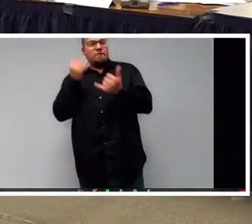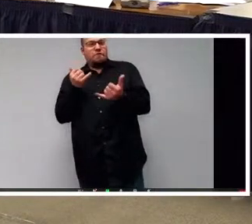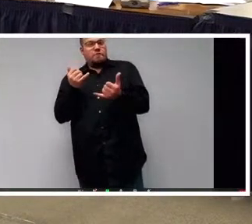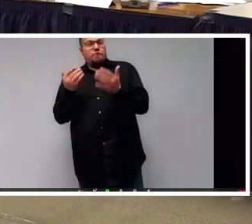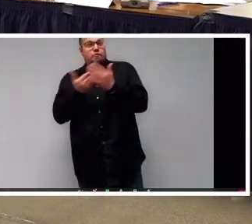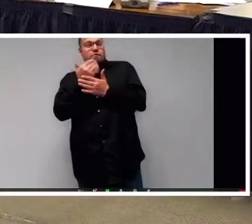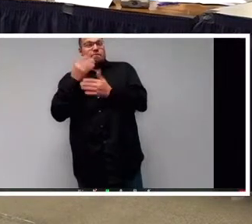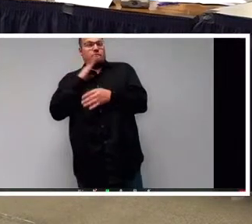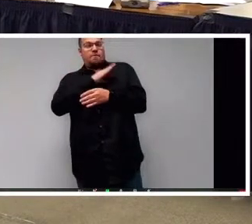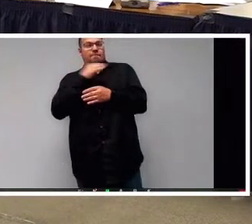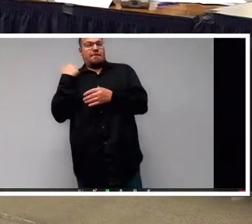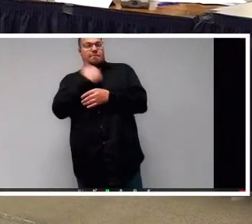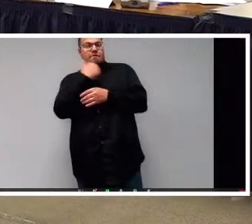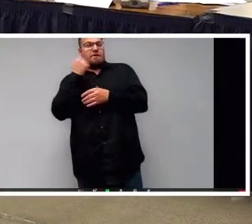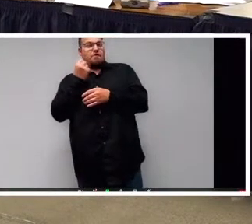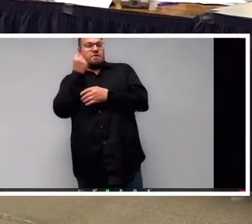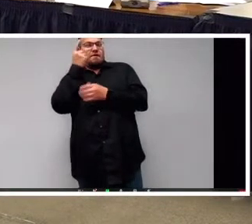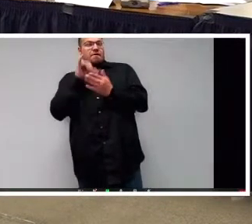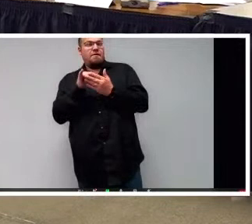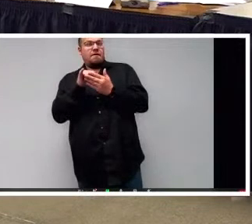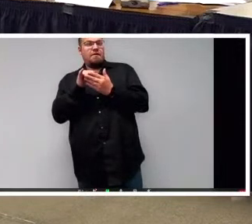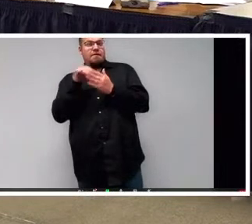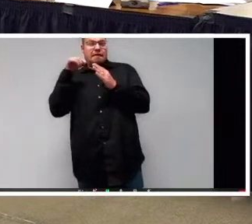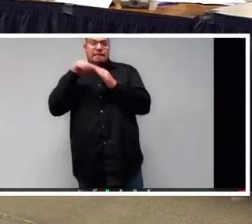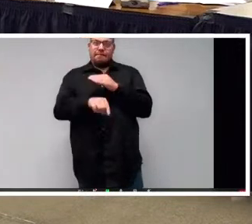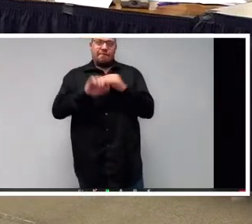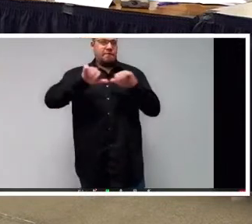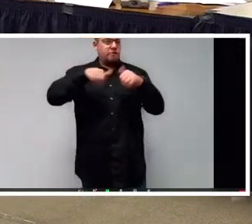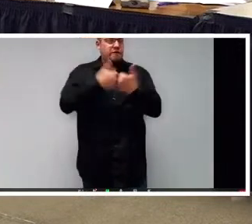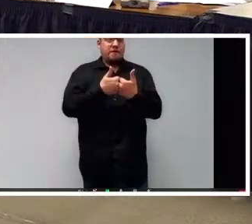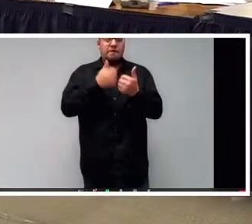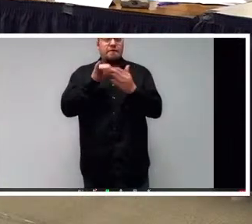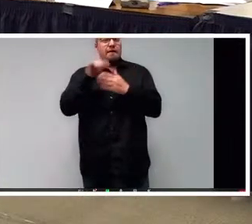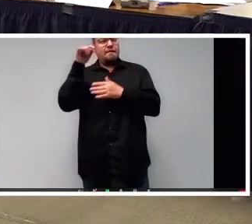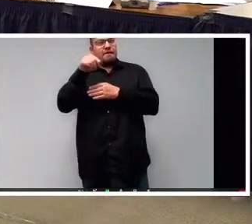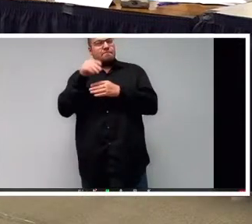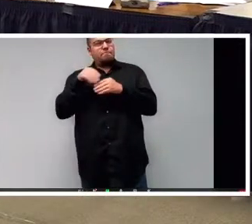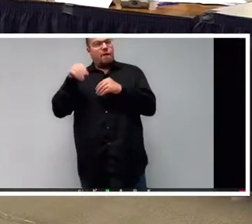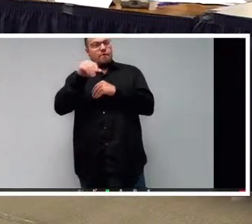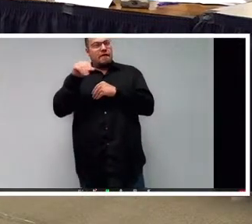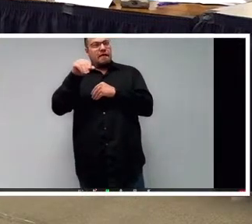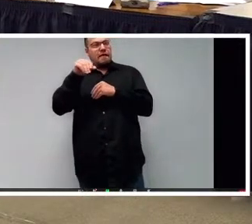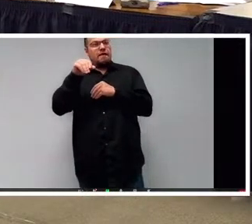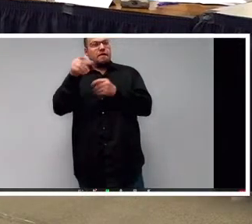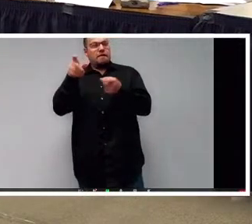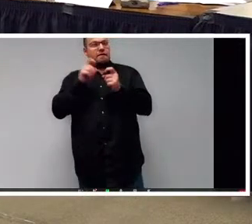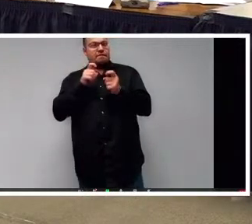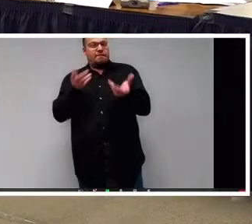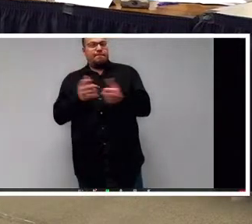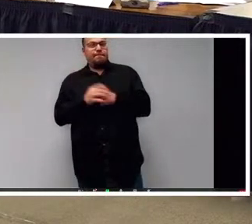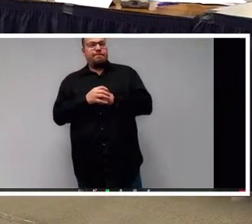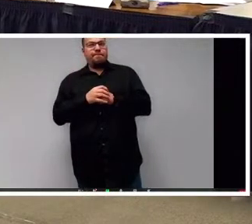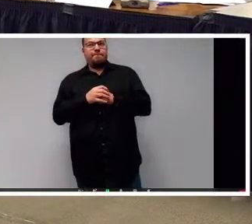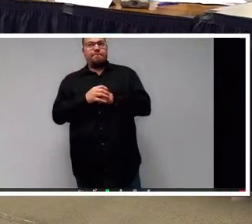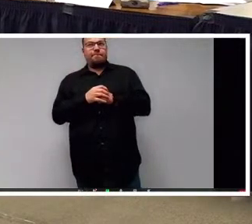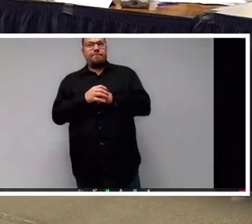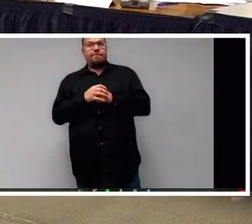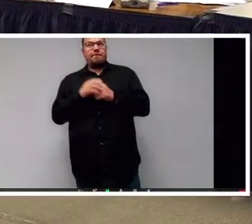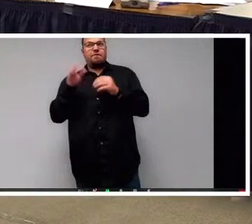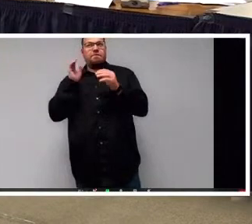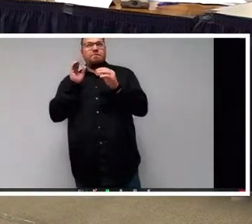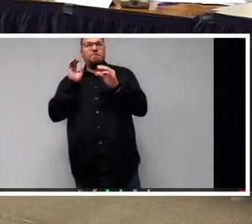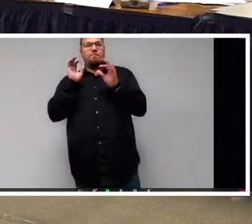understand mm-hmm. the depth of some of the challenges that this property faces. Mm-hmm. Absolutely. That's the perfect transition, thank